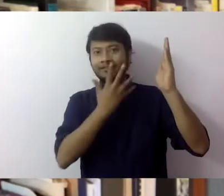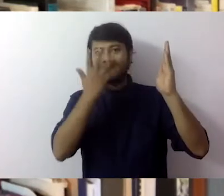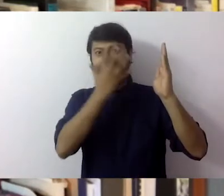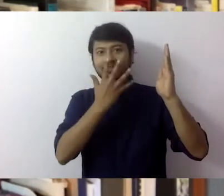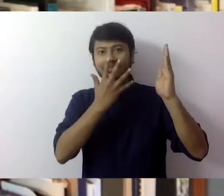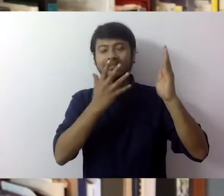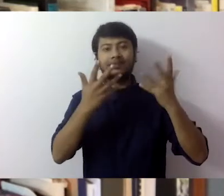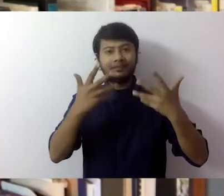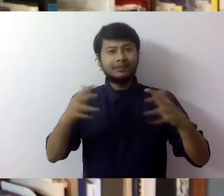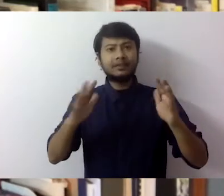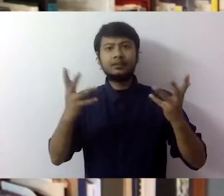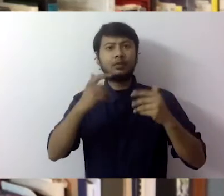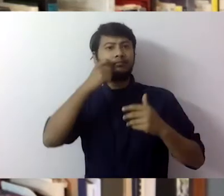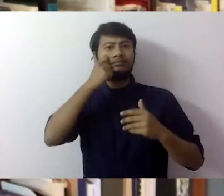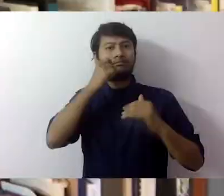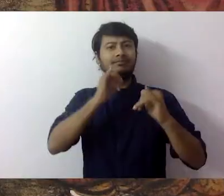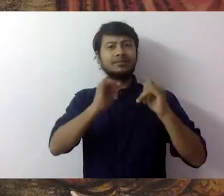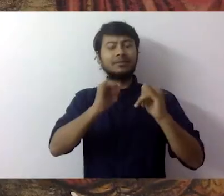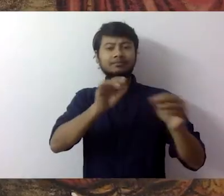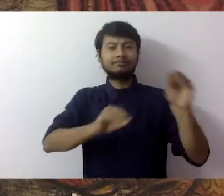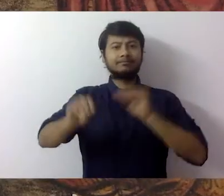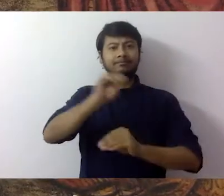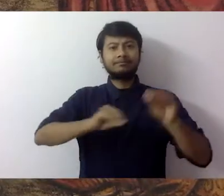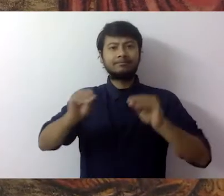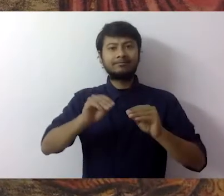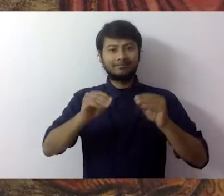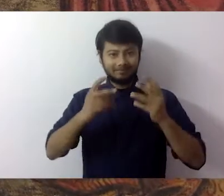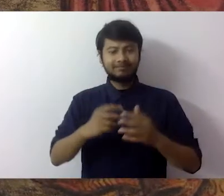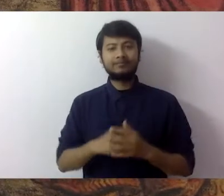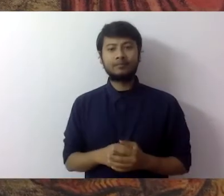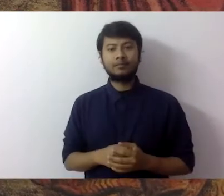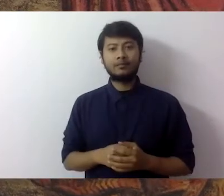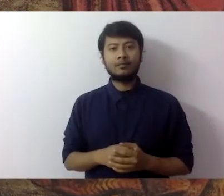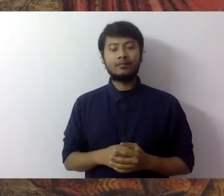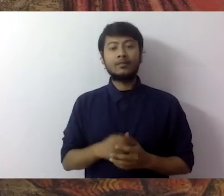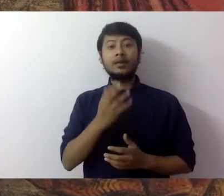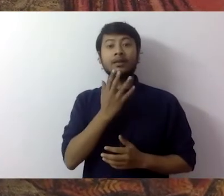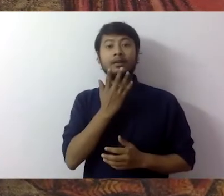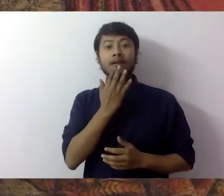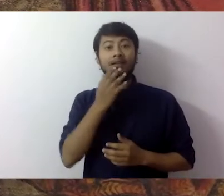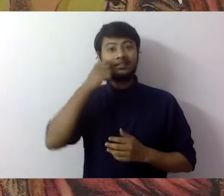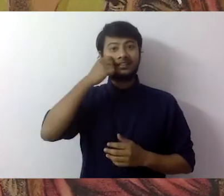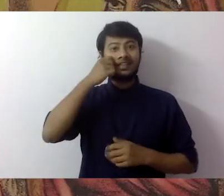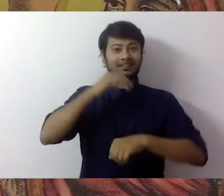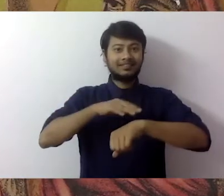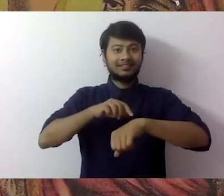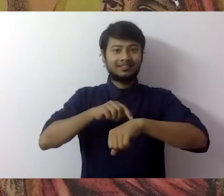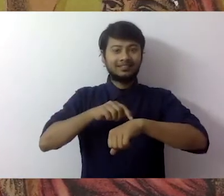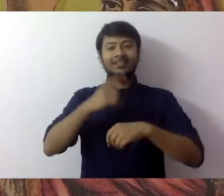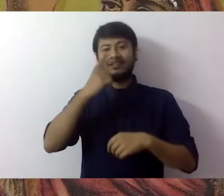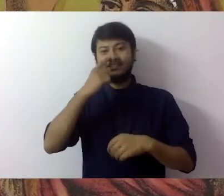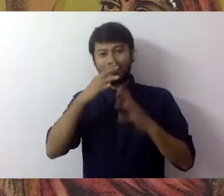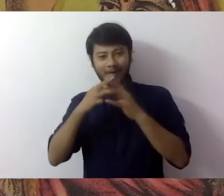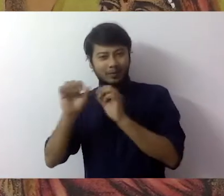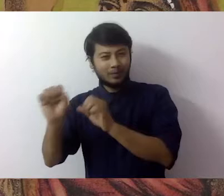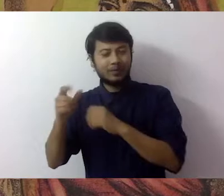human, and immediate than ever before. The depiction of the colors and the folds of clothing, the color of the